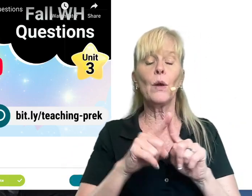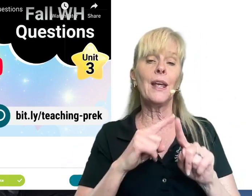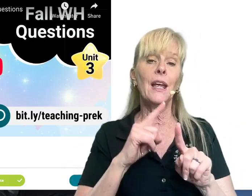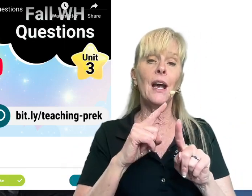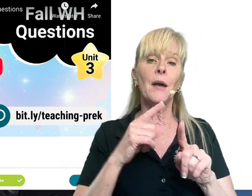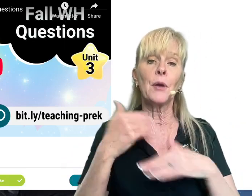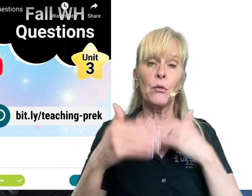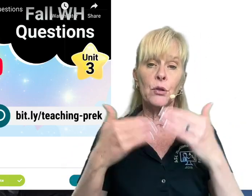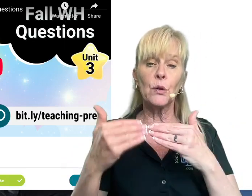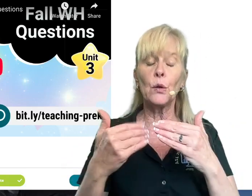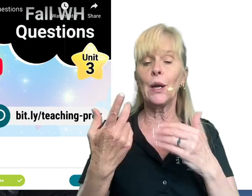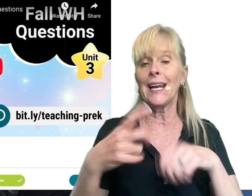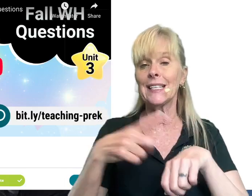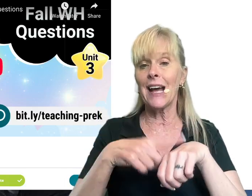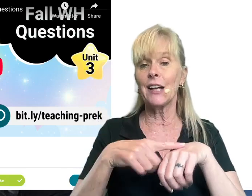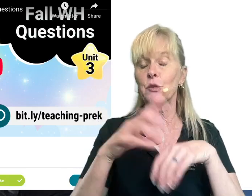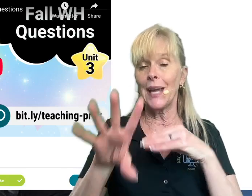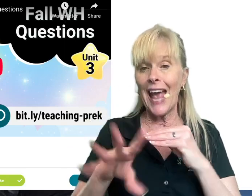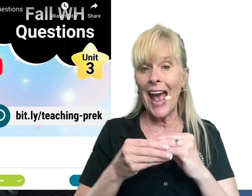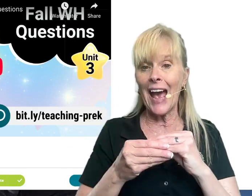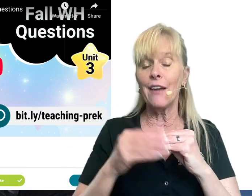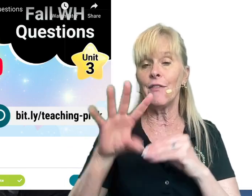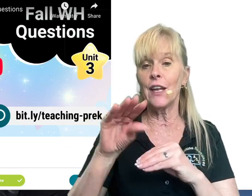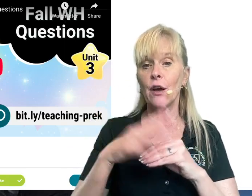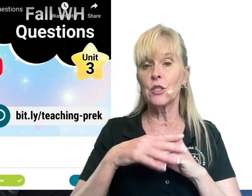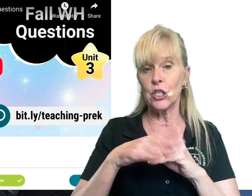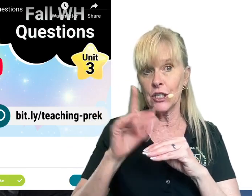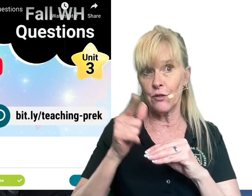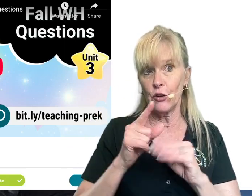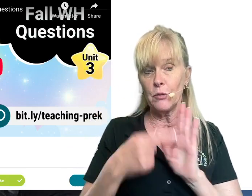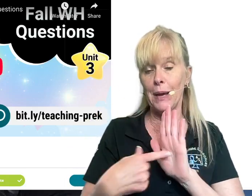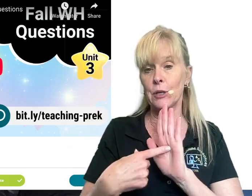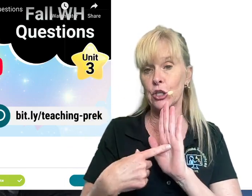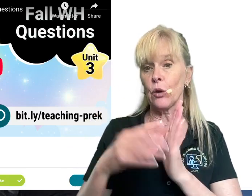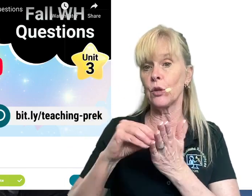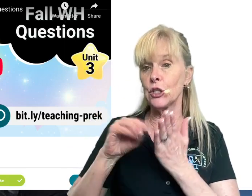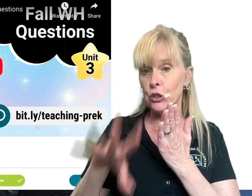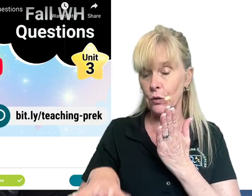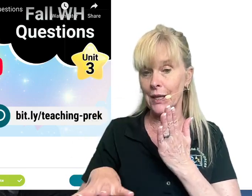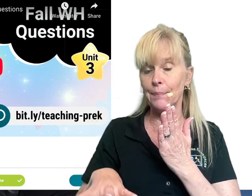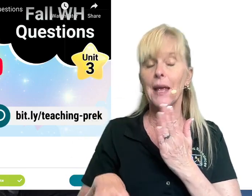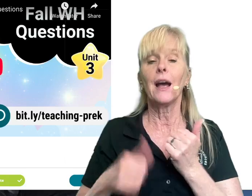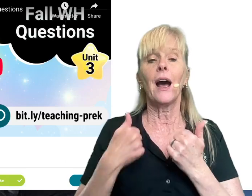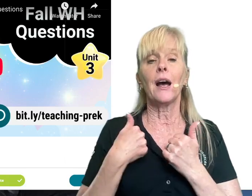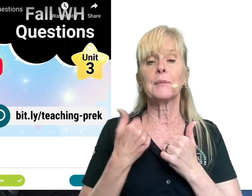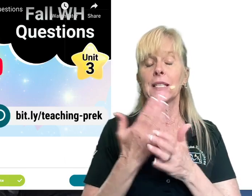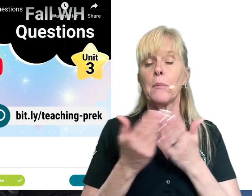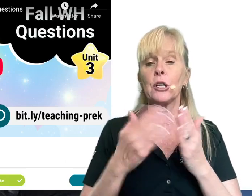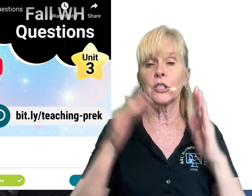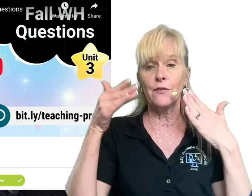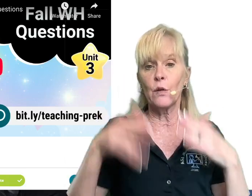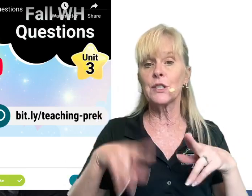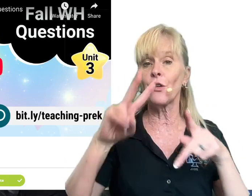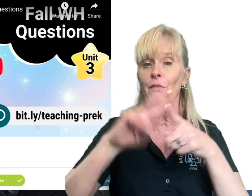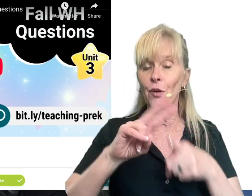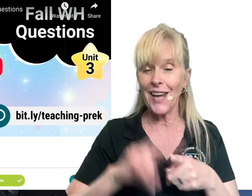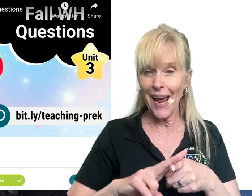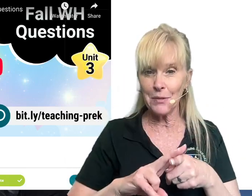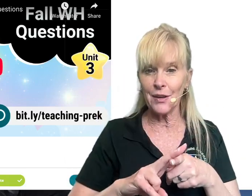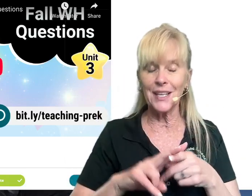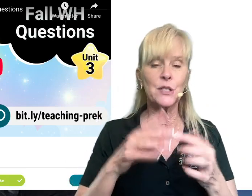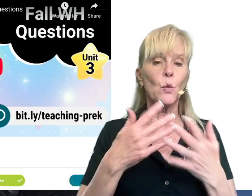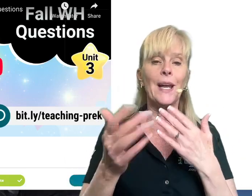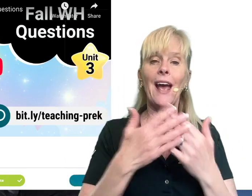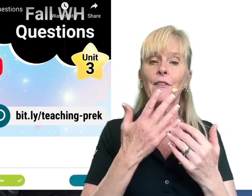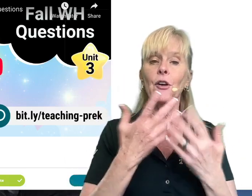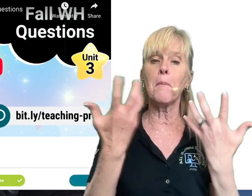Also, we go through and at times we add videos just for you to be able to show the student. Some are just focused on